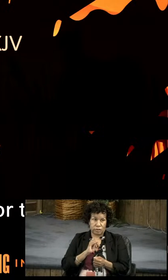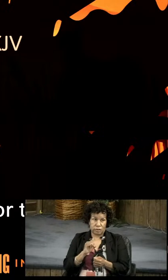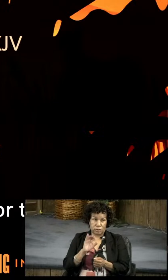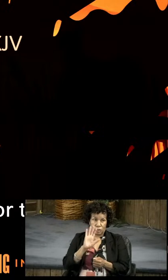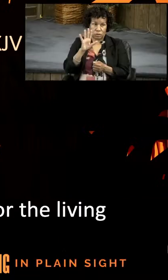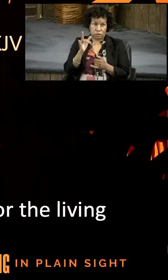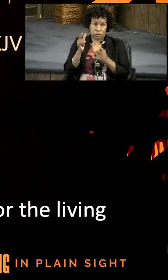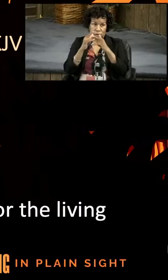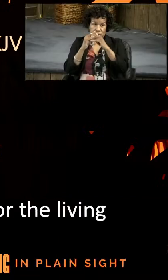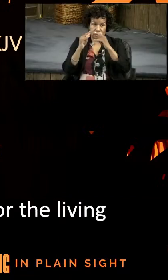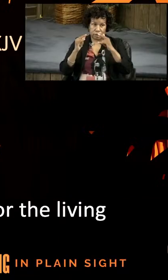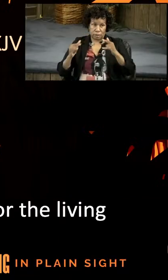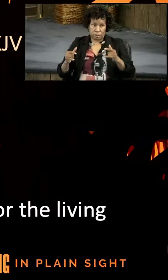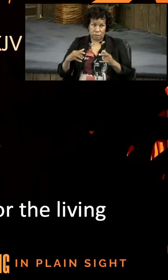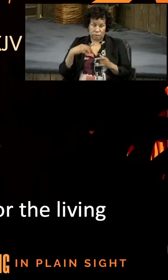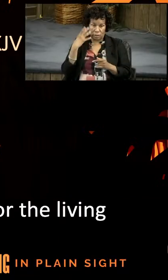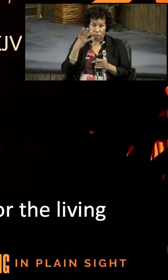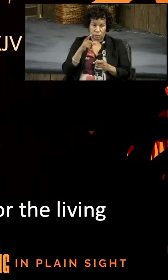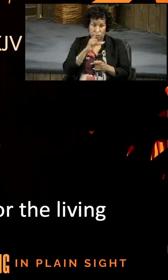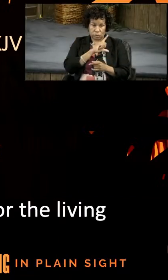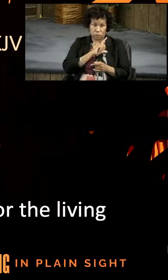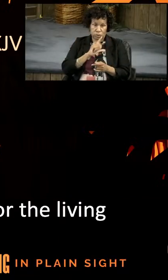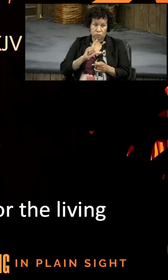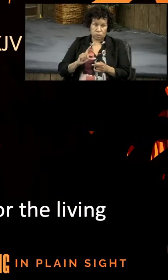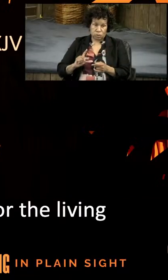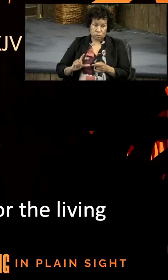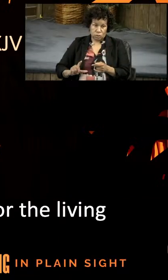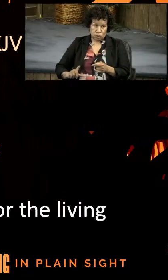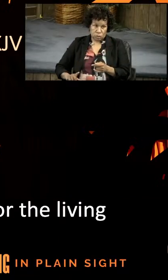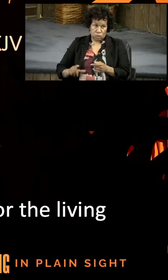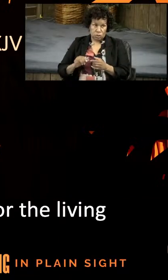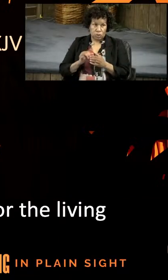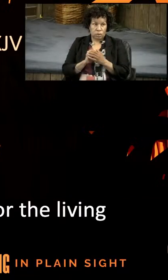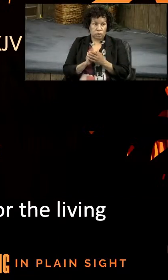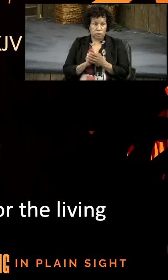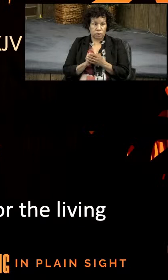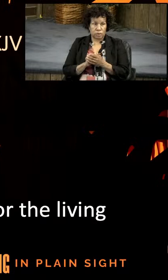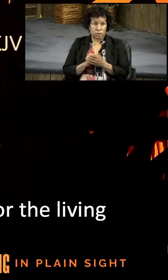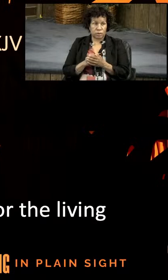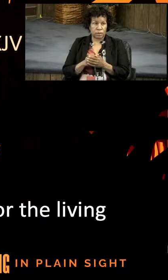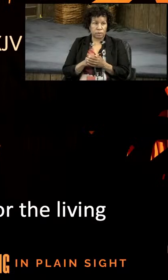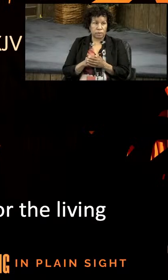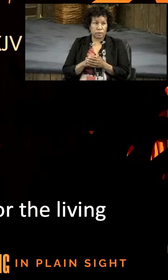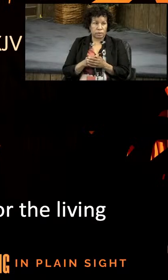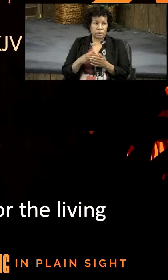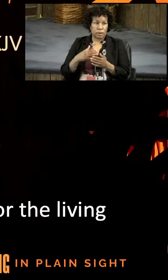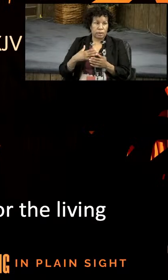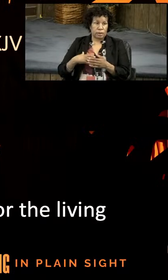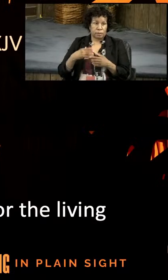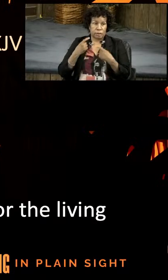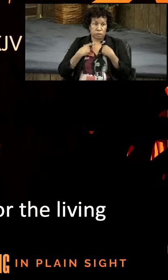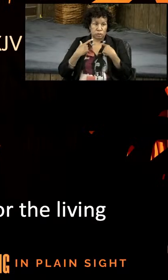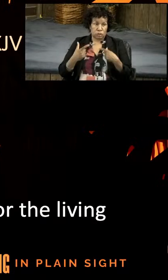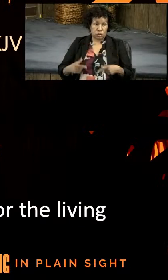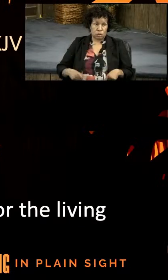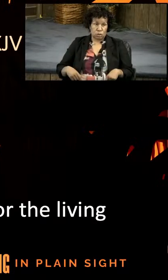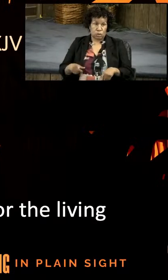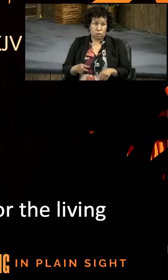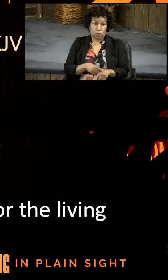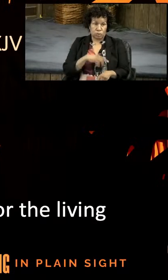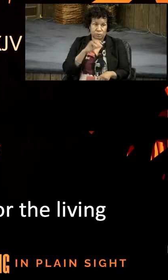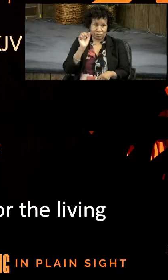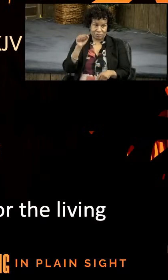were knocking, teeth were chattering, and they couldn't think straight. But look at what David says in verse 2. My